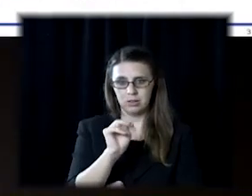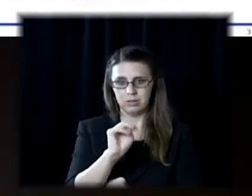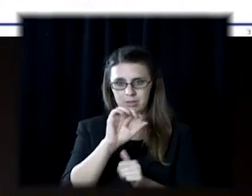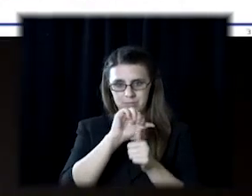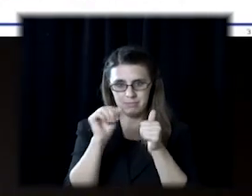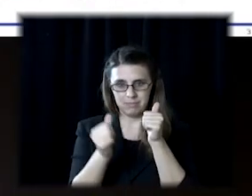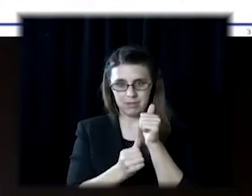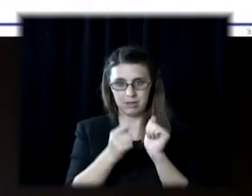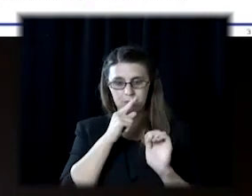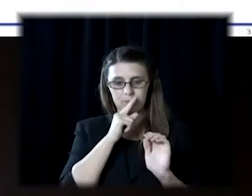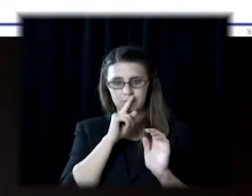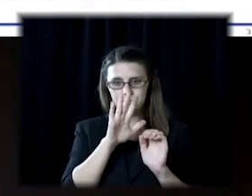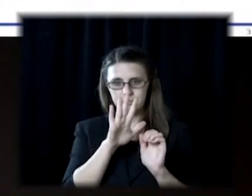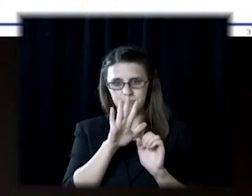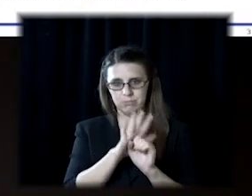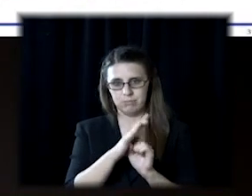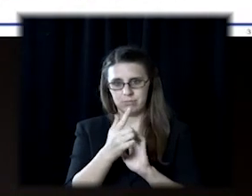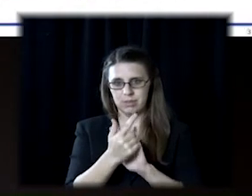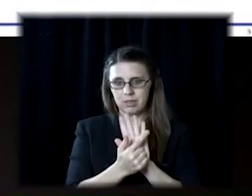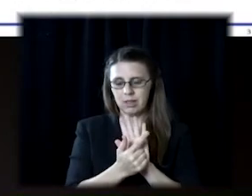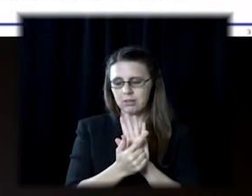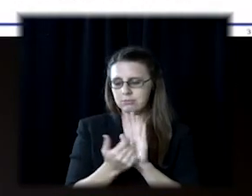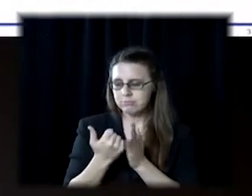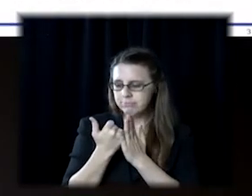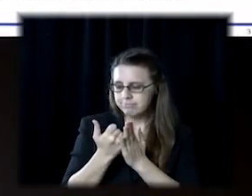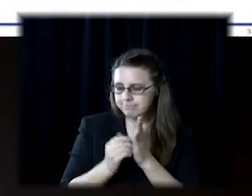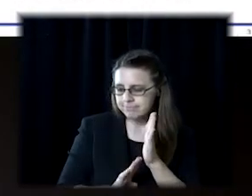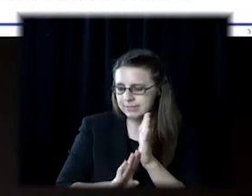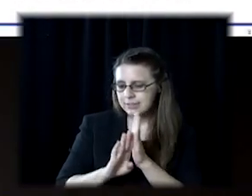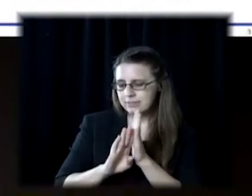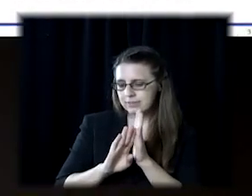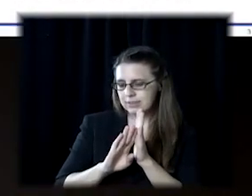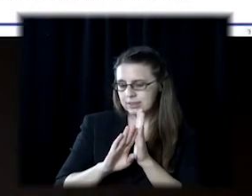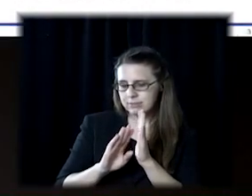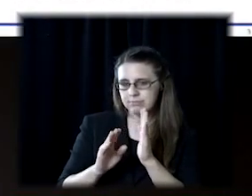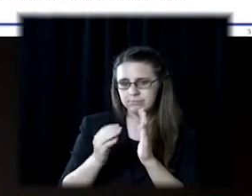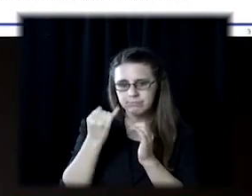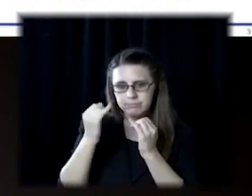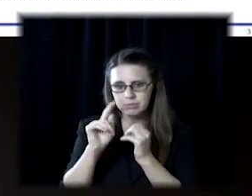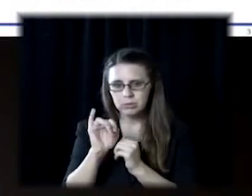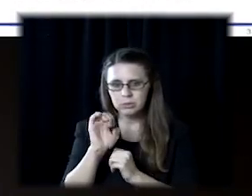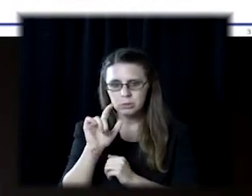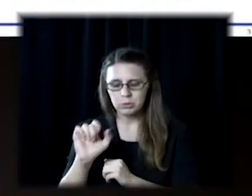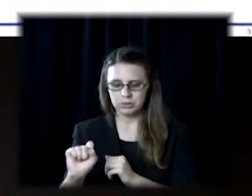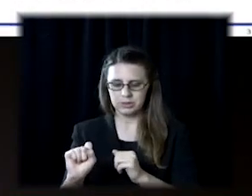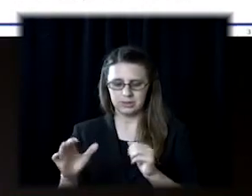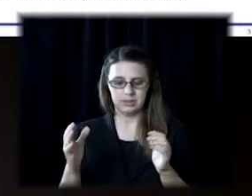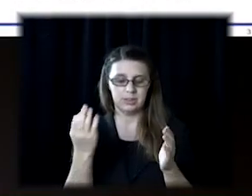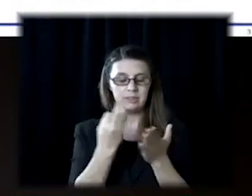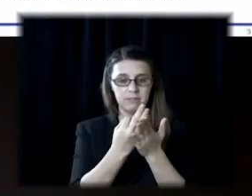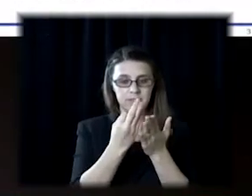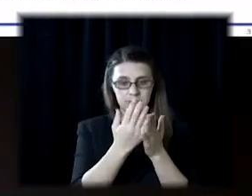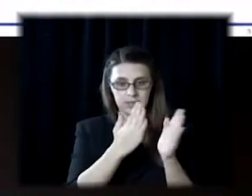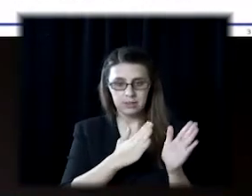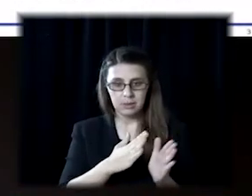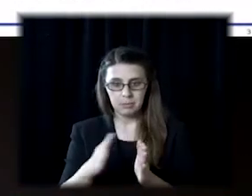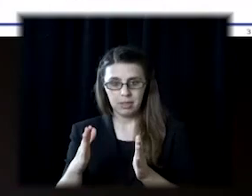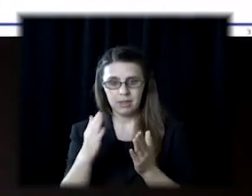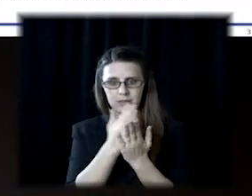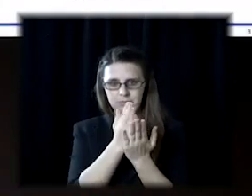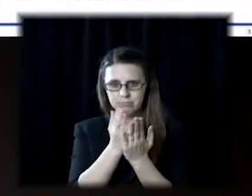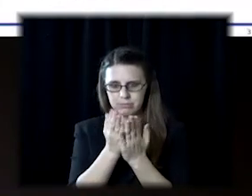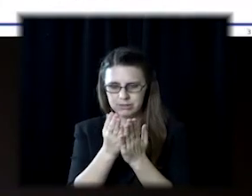of PROMESA and helping them develop and work with tools such as certified fiscal plans and compliant budgets can only result